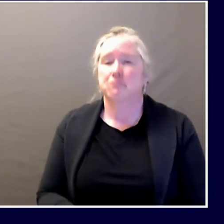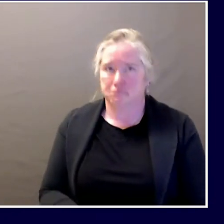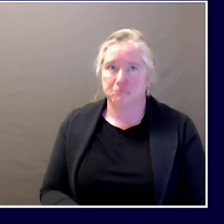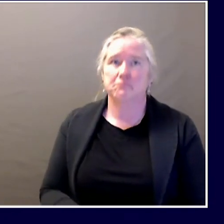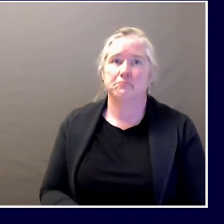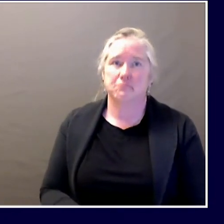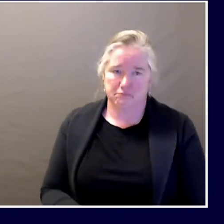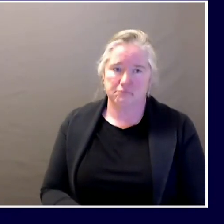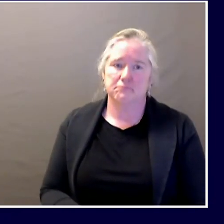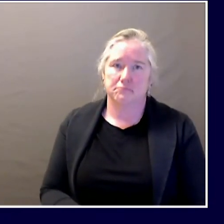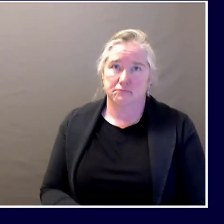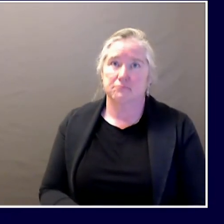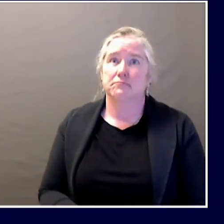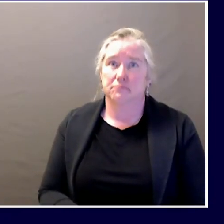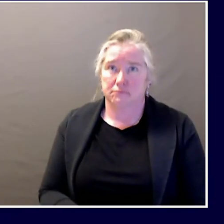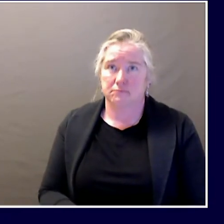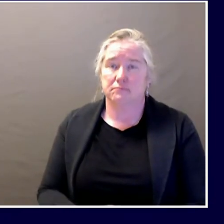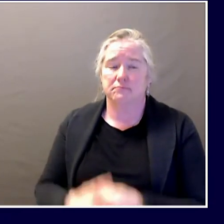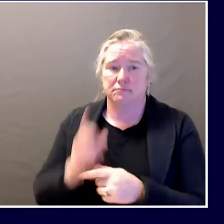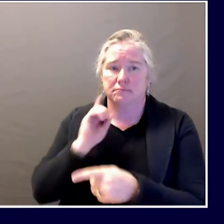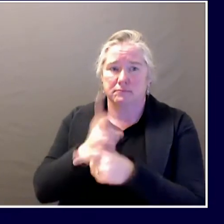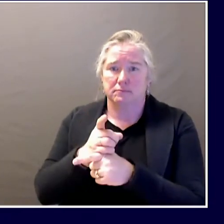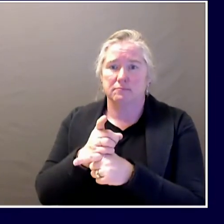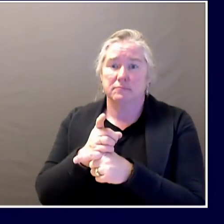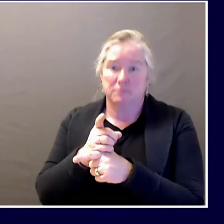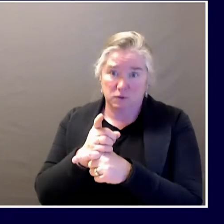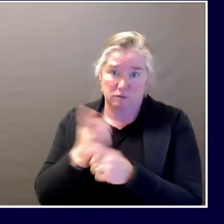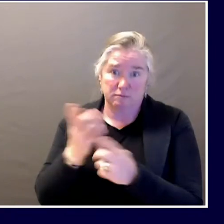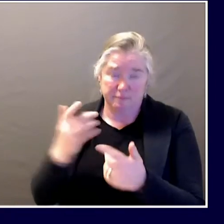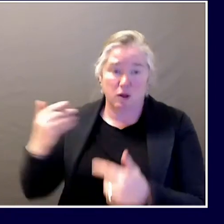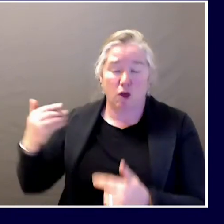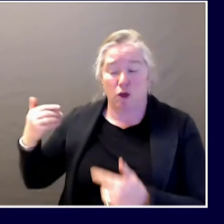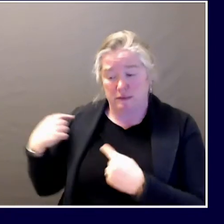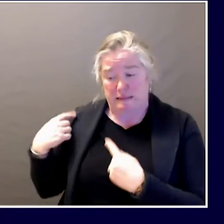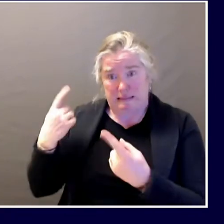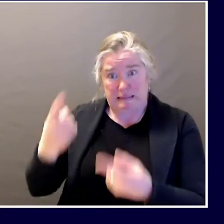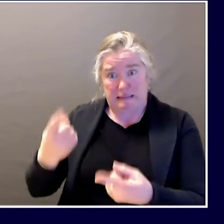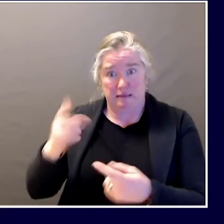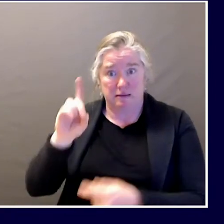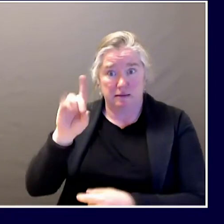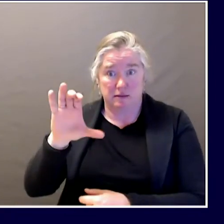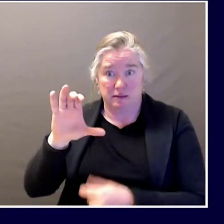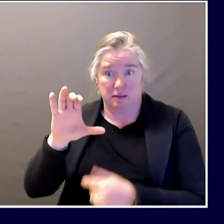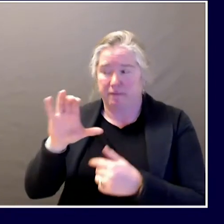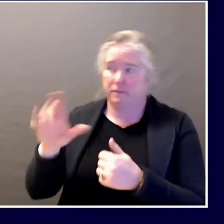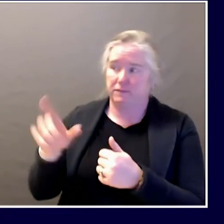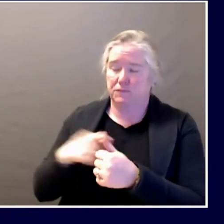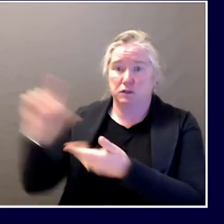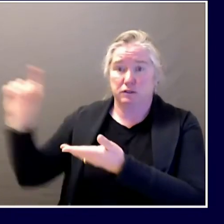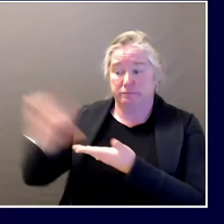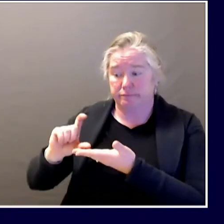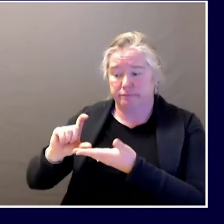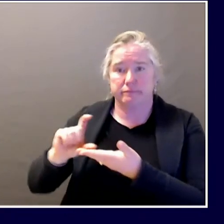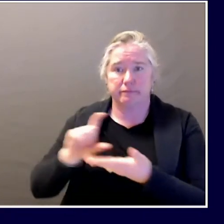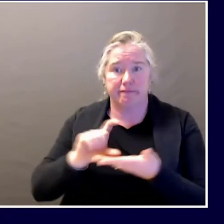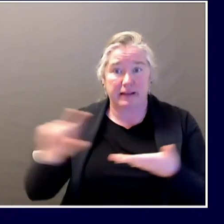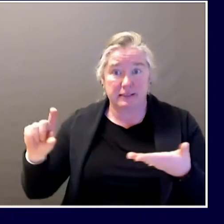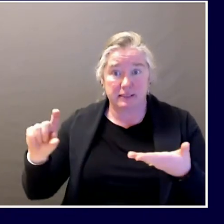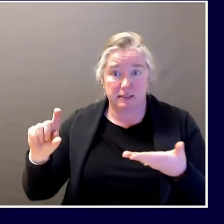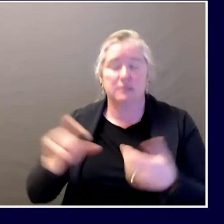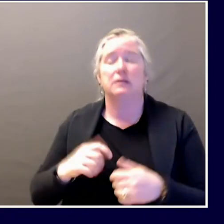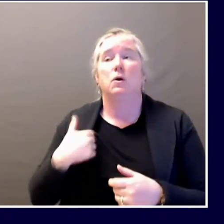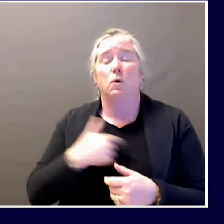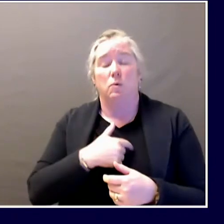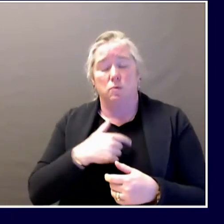So you're right. Throughout the vaccination phase of the pandemic, what we have done with respect to